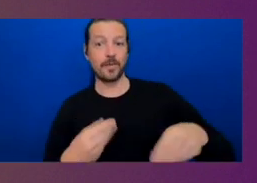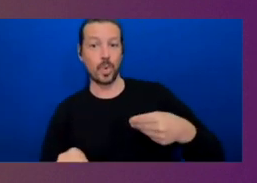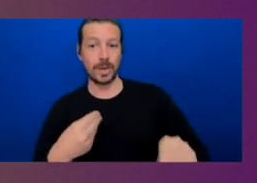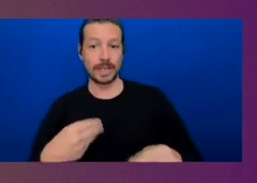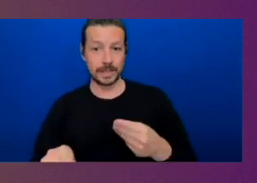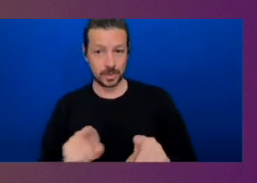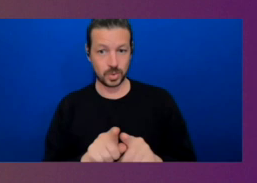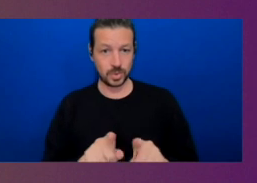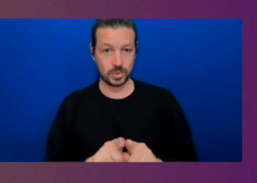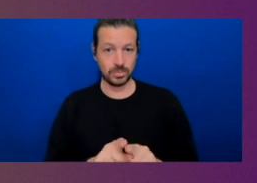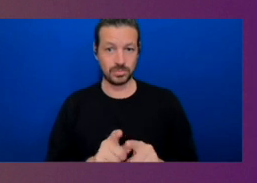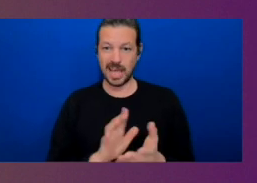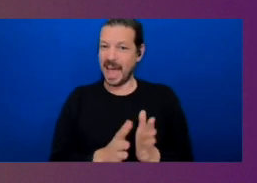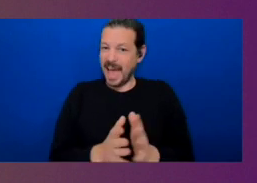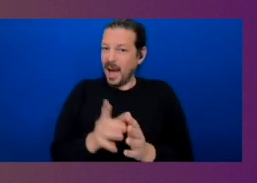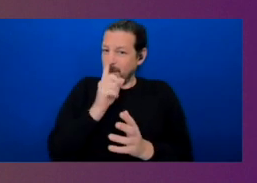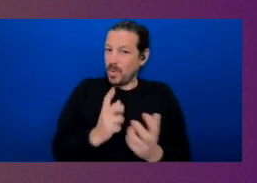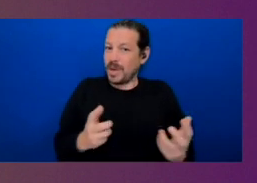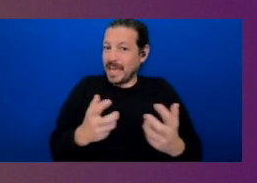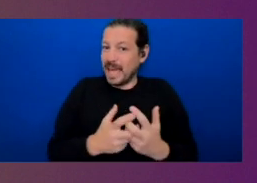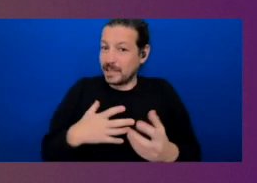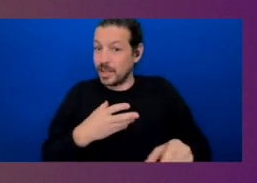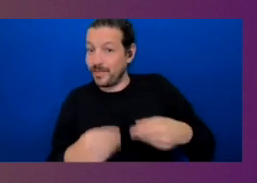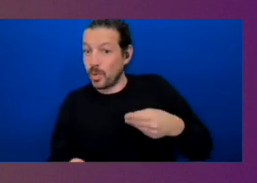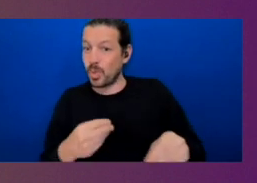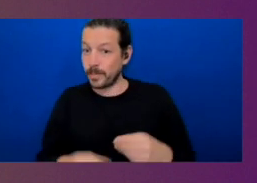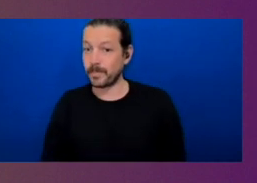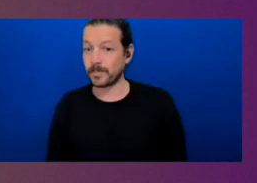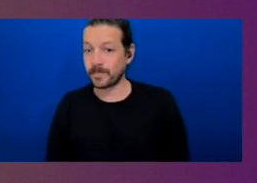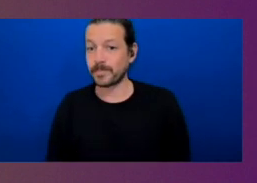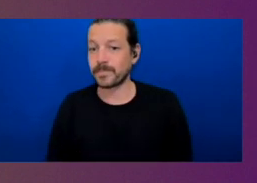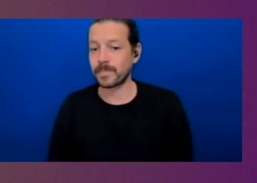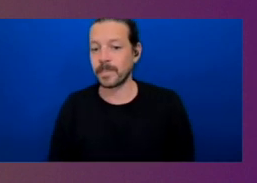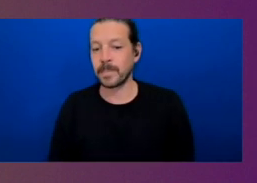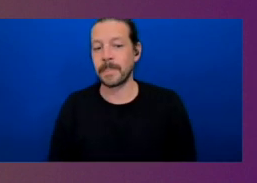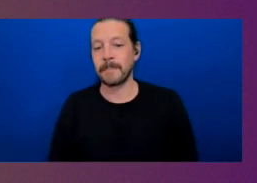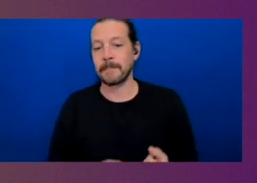might wish to engage and participate. So we're talking about